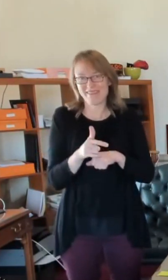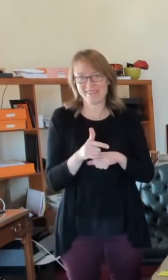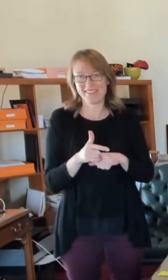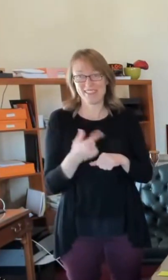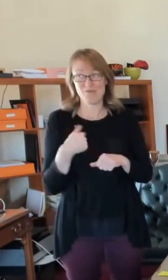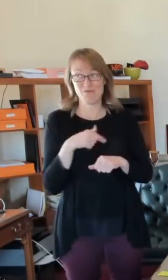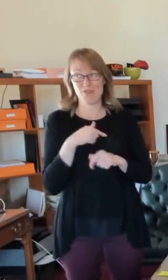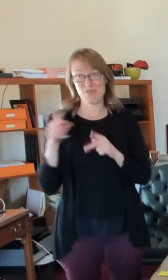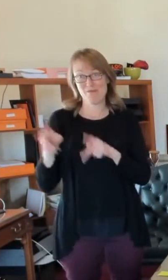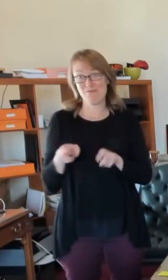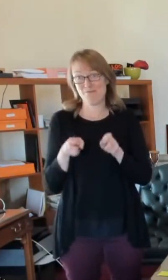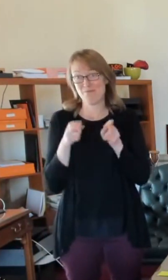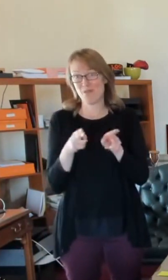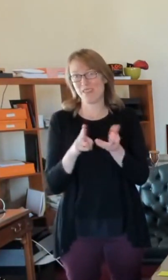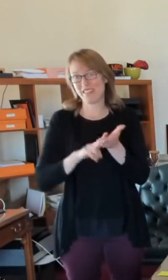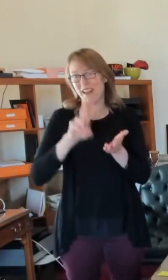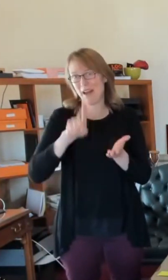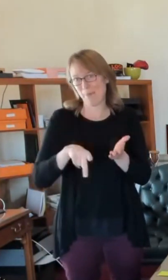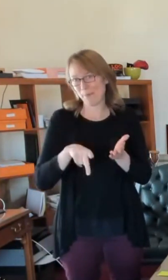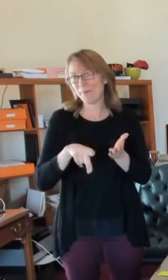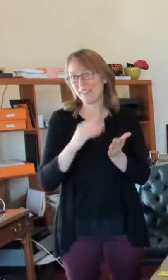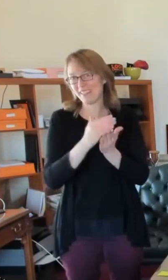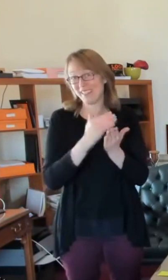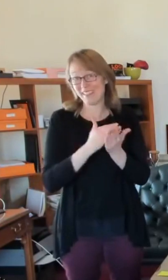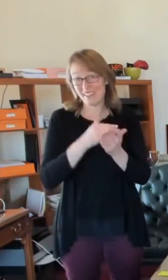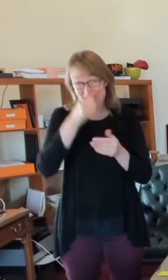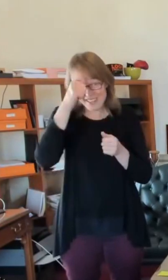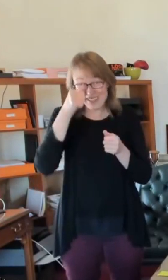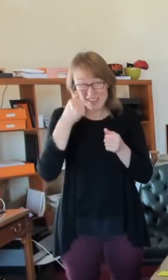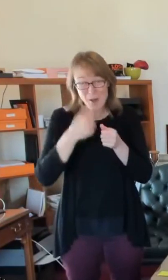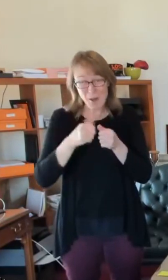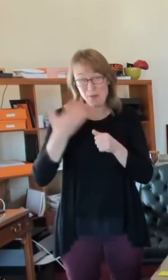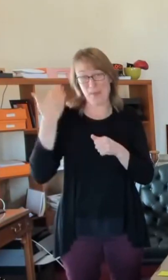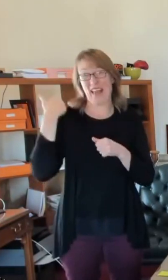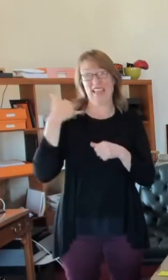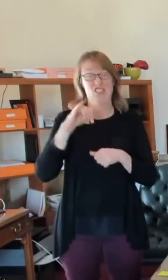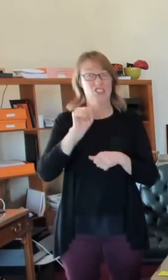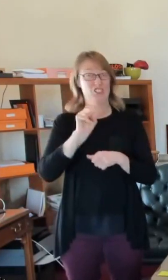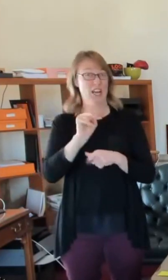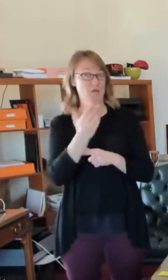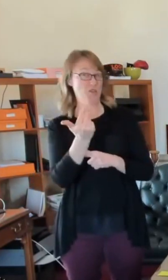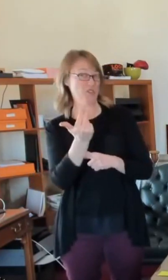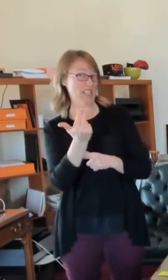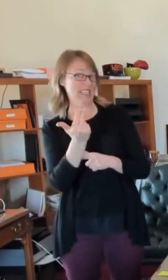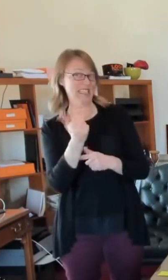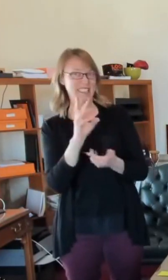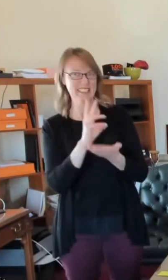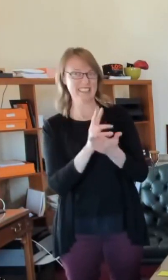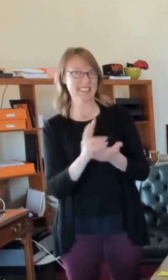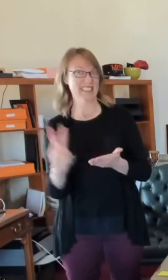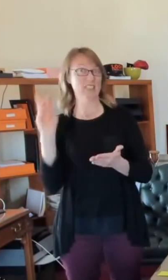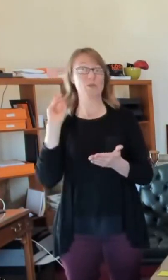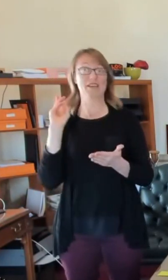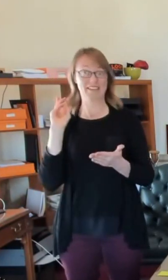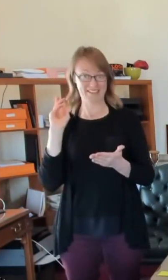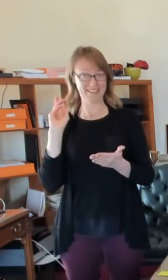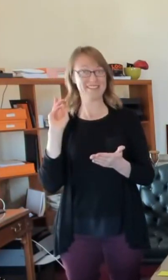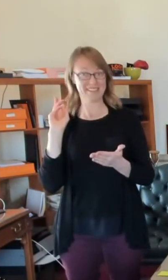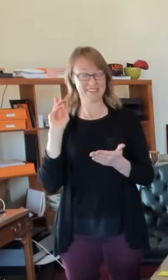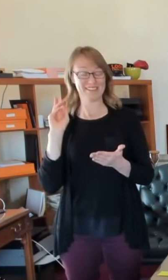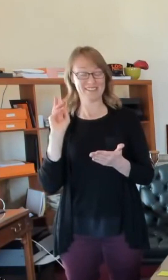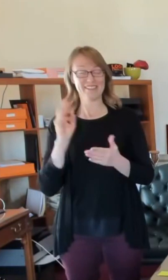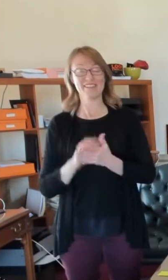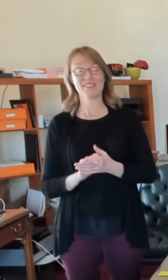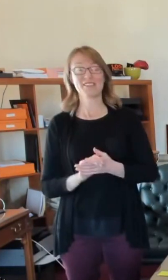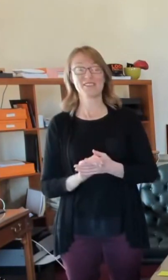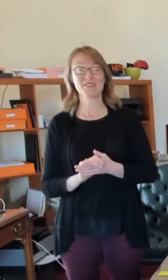sheet. That was back on January 13th, believe it or not. So what is that, 6 weeks ago or so? So I'm glad your